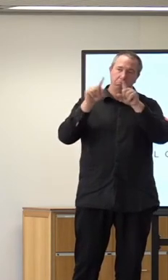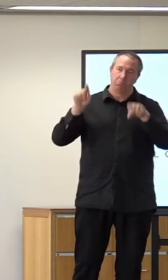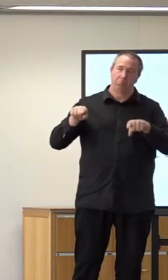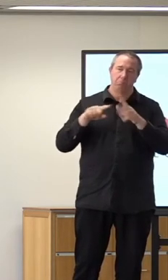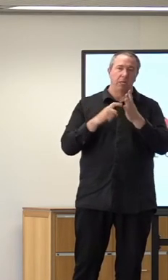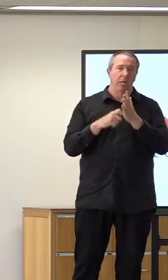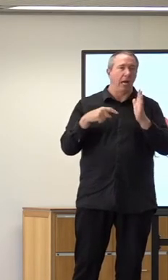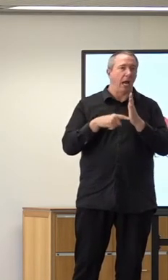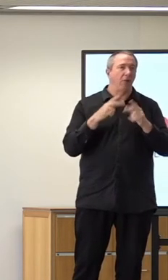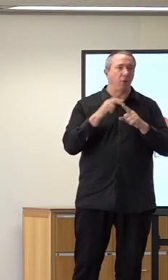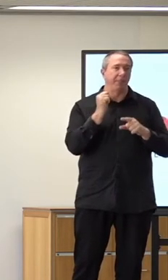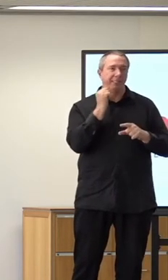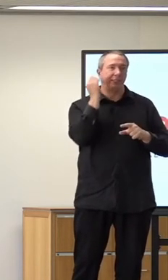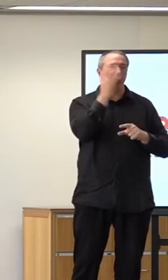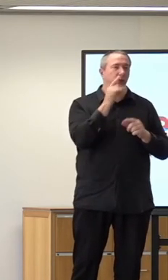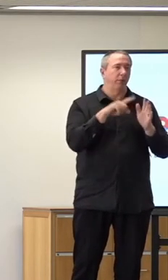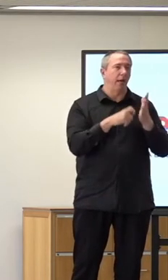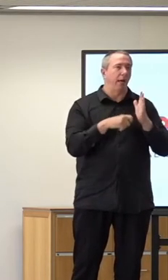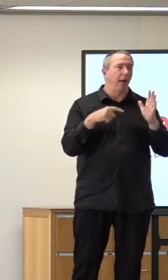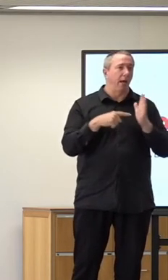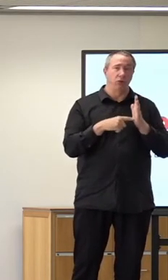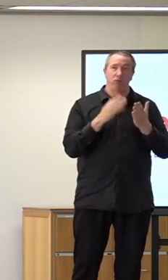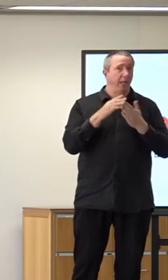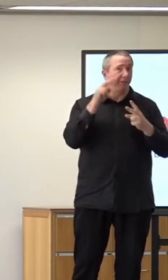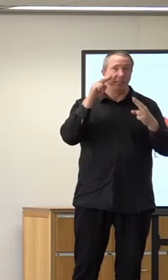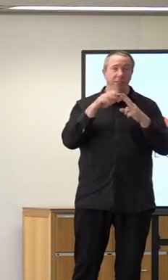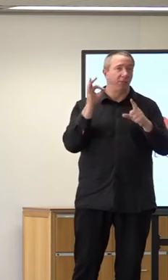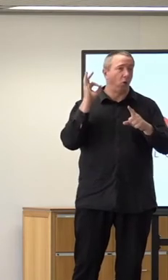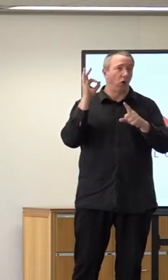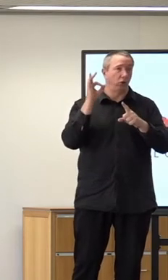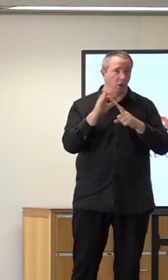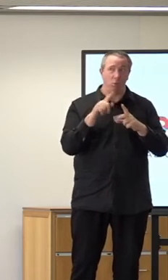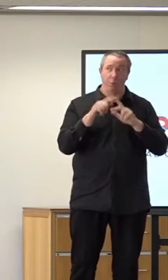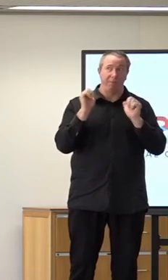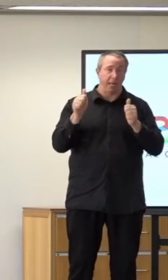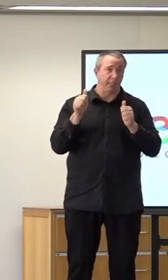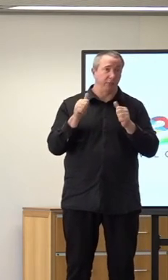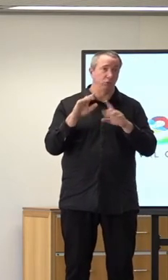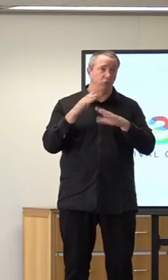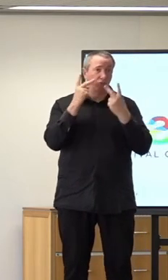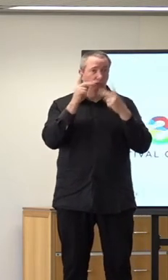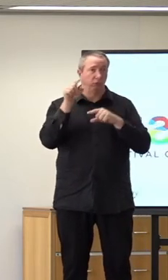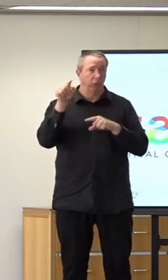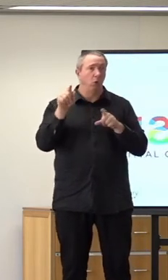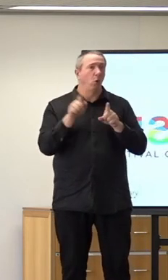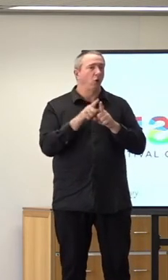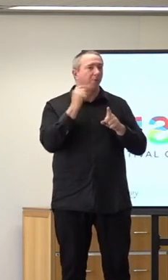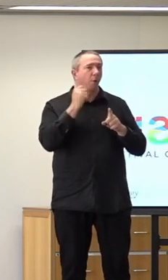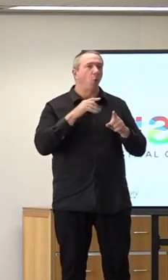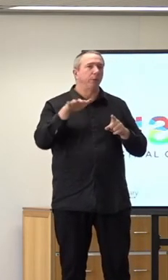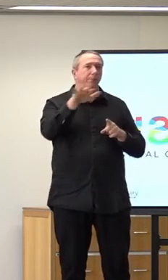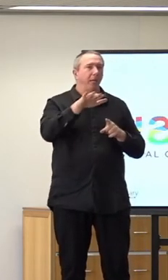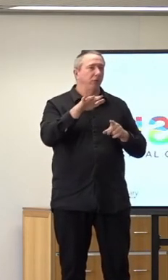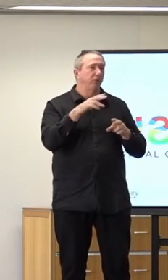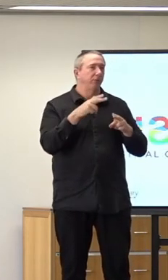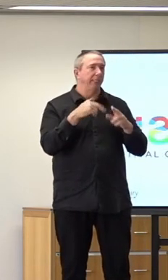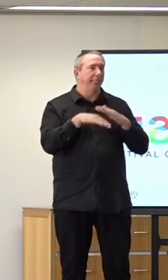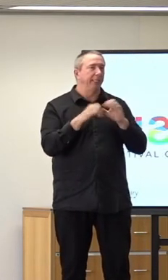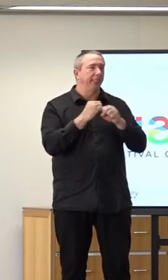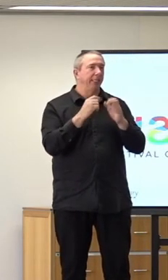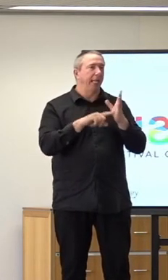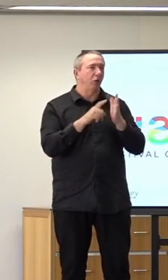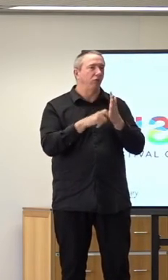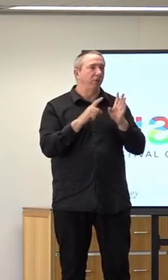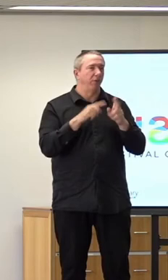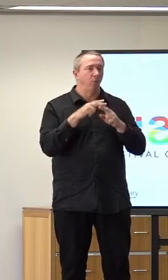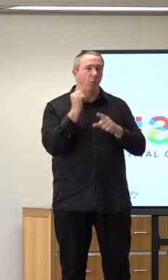from our Indigenous collection, which haven't been seen for a really long time, which is fantastic, as well as finding more spaces through the gallery for that. Will